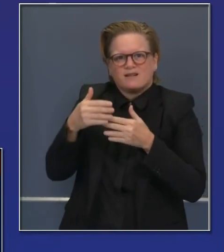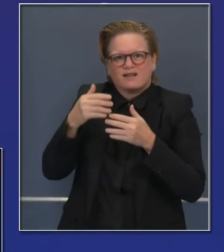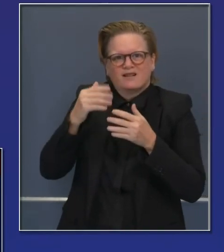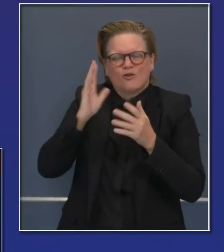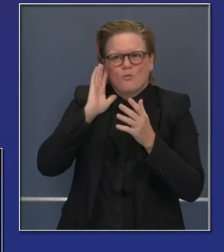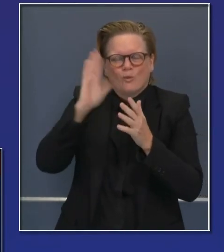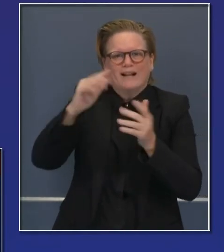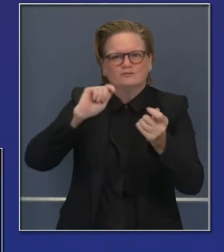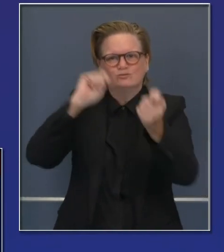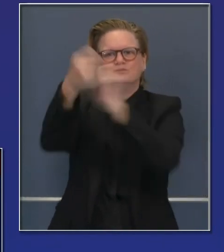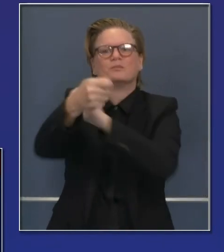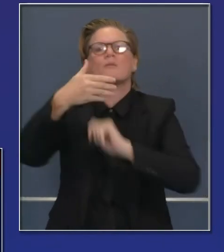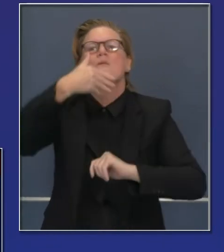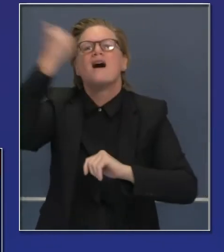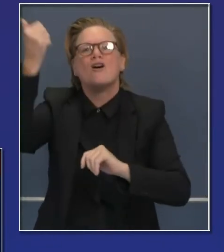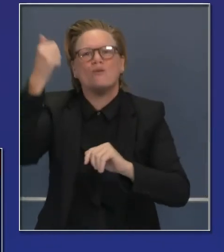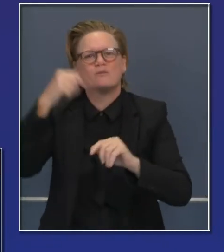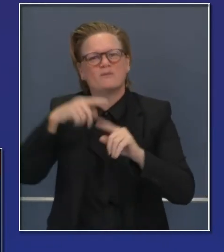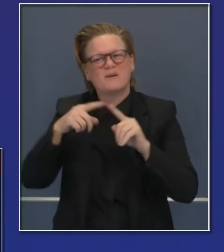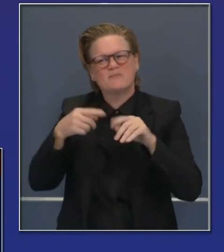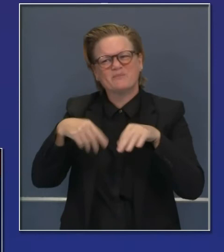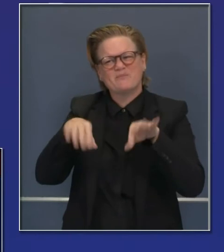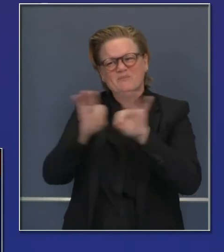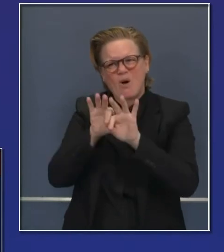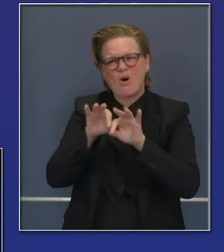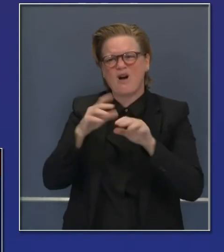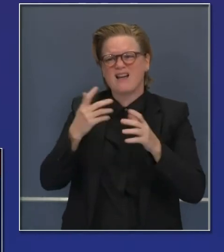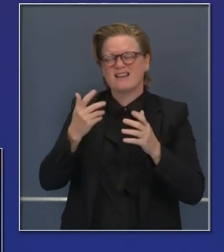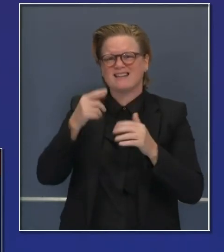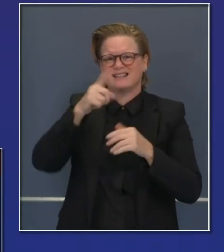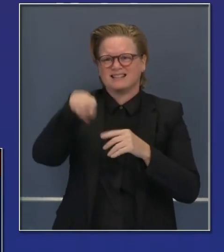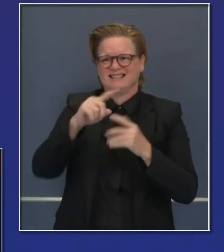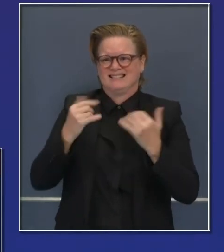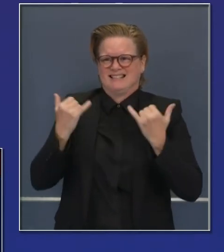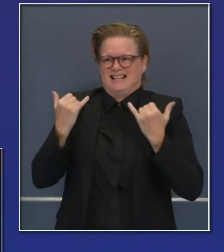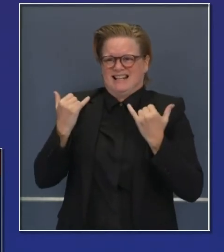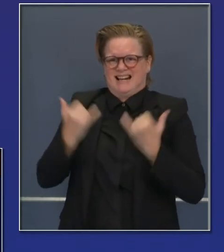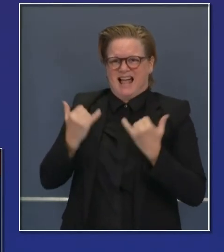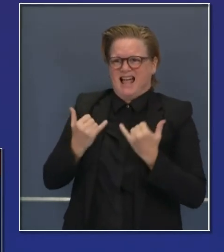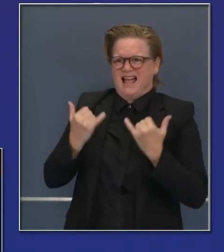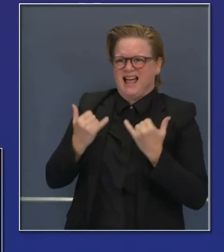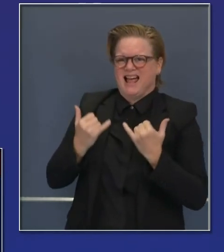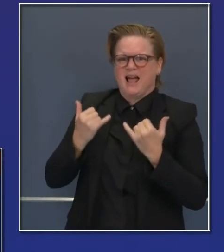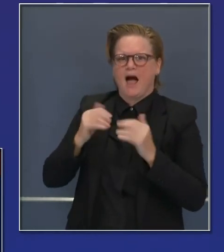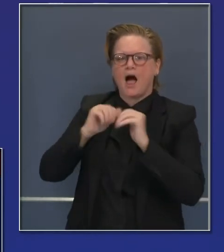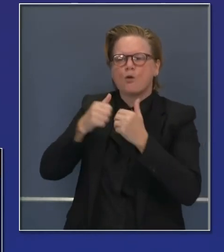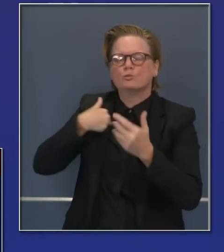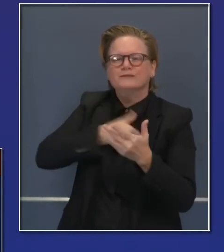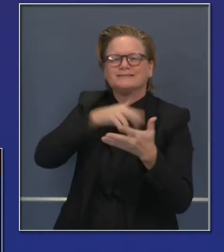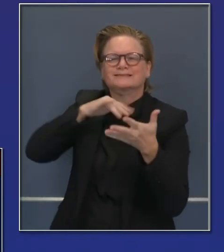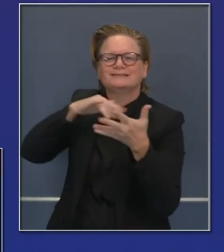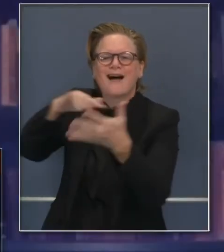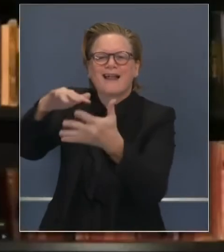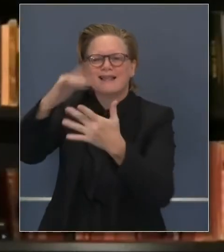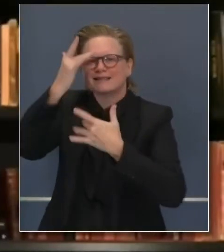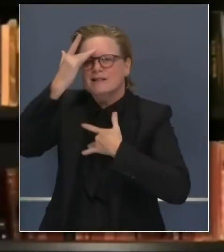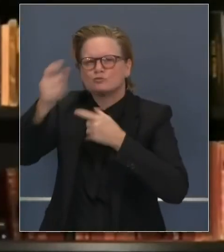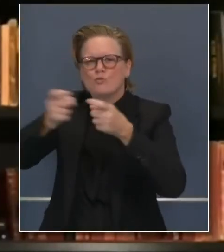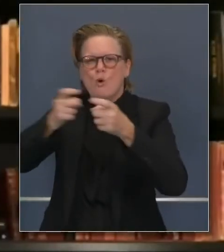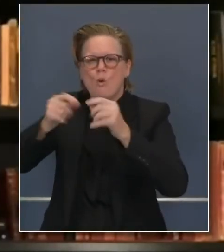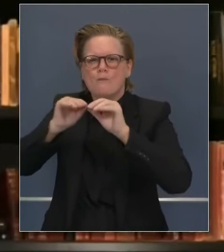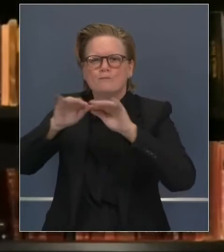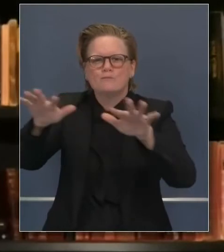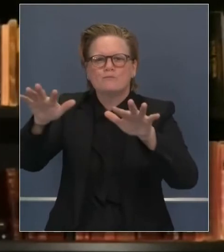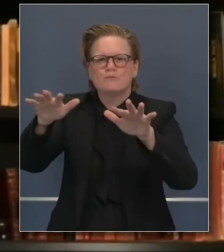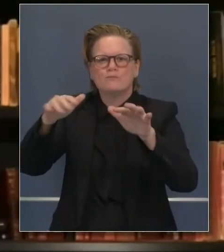upon epidemiology. It's based upon the transmission rates. It's based upon what's happening by regions. It's